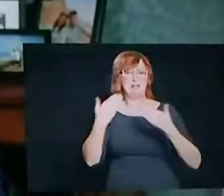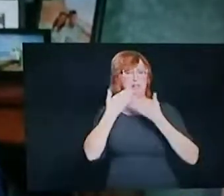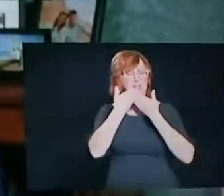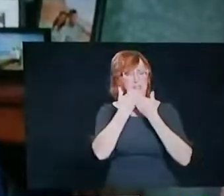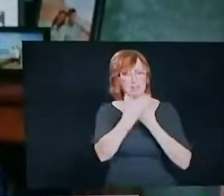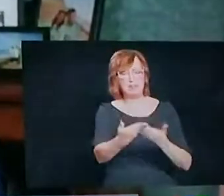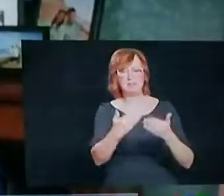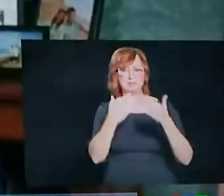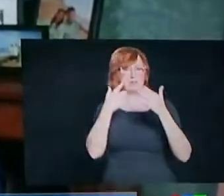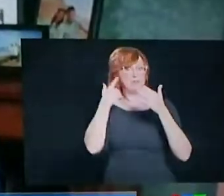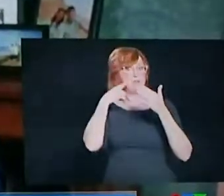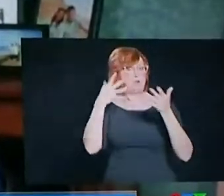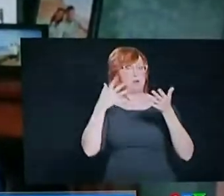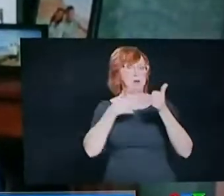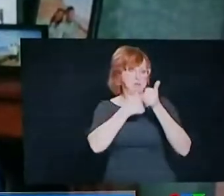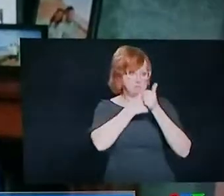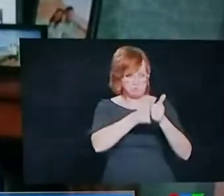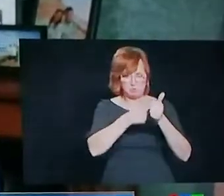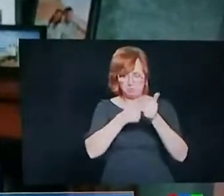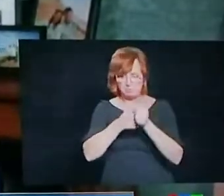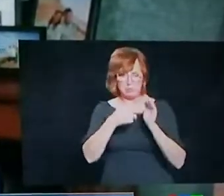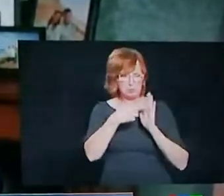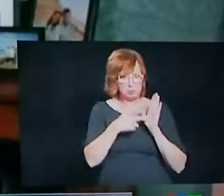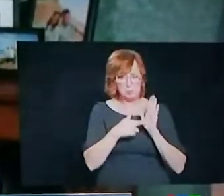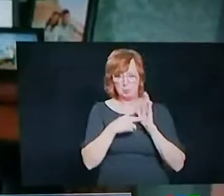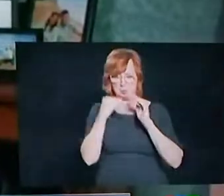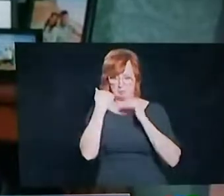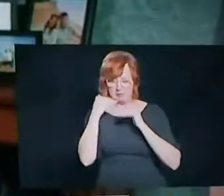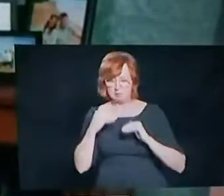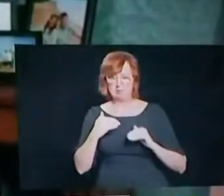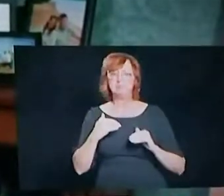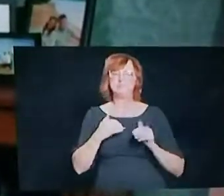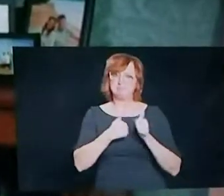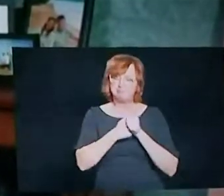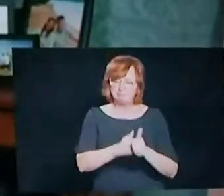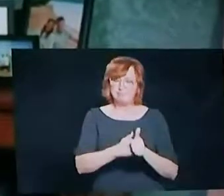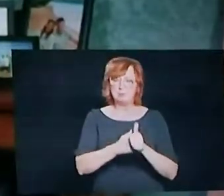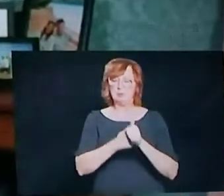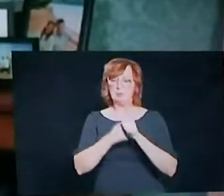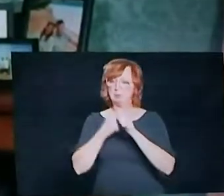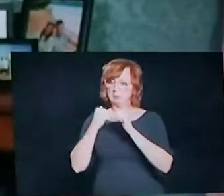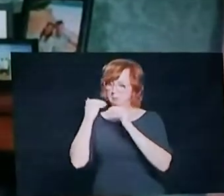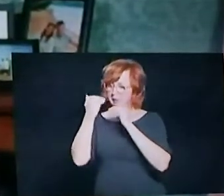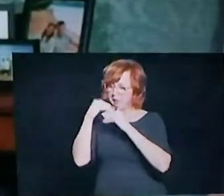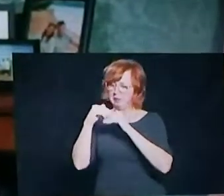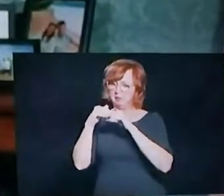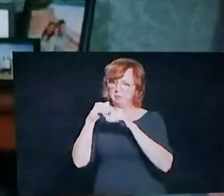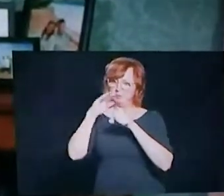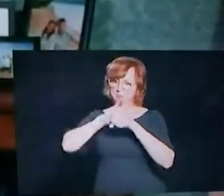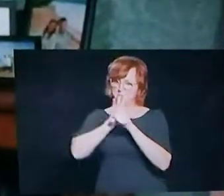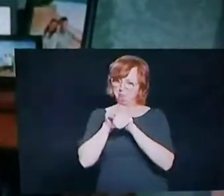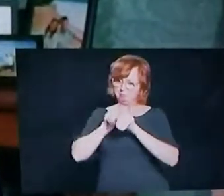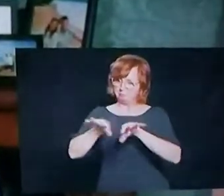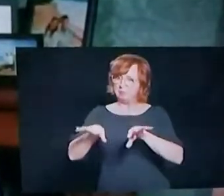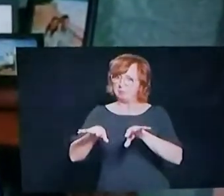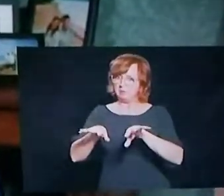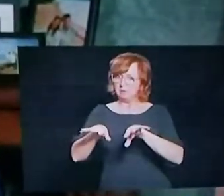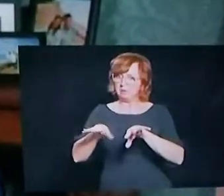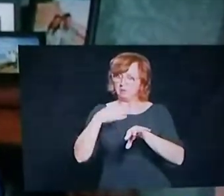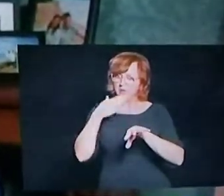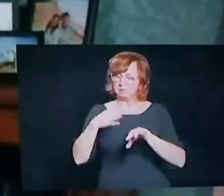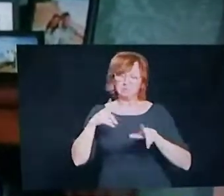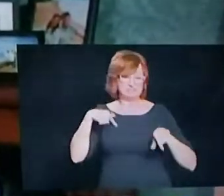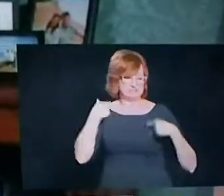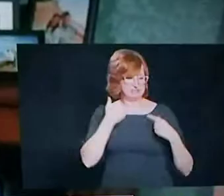and the restrictions that have been put in place to contain the spread of COVID-19. The last few weeks have been difficult for